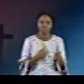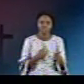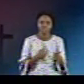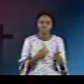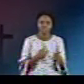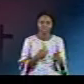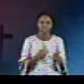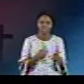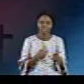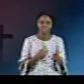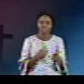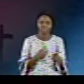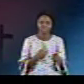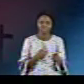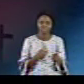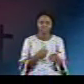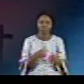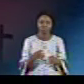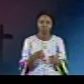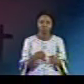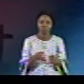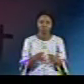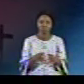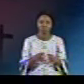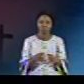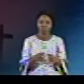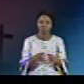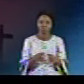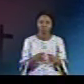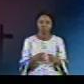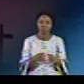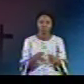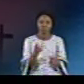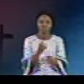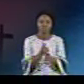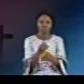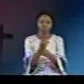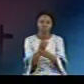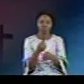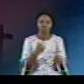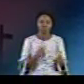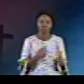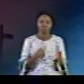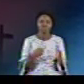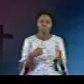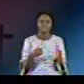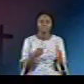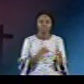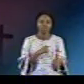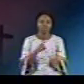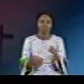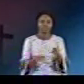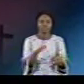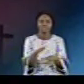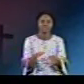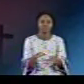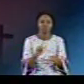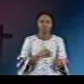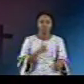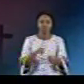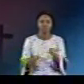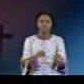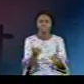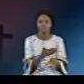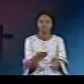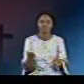me as a pain. And this pain was holding me severely, in the sense that I can't walk, I can't do anything. So tell us, how did they